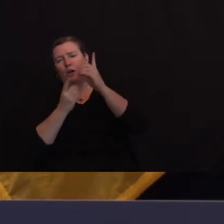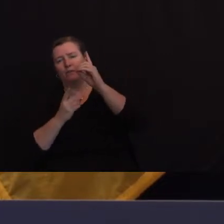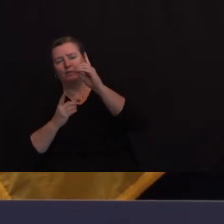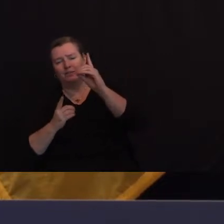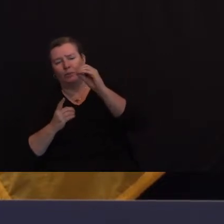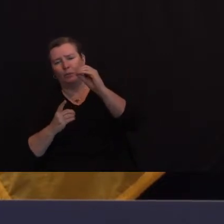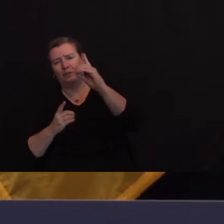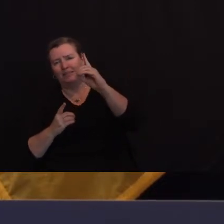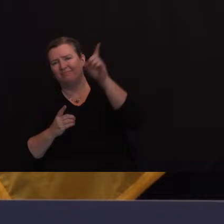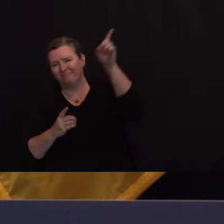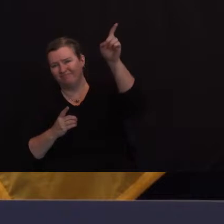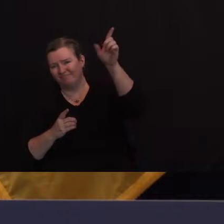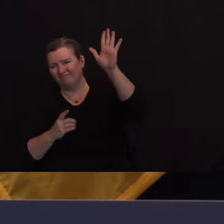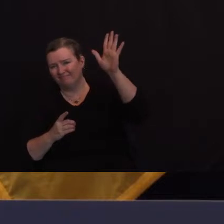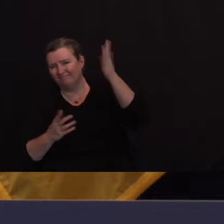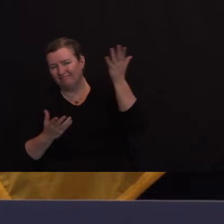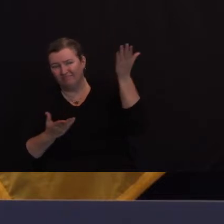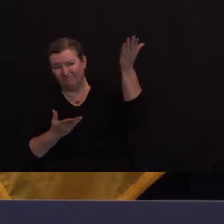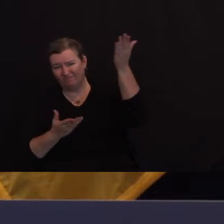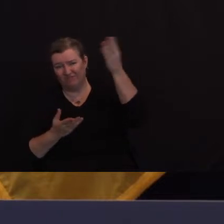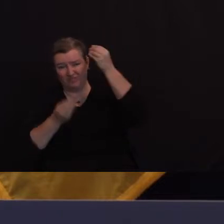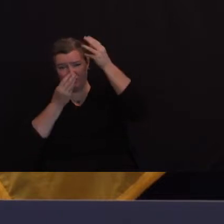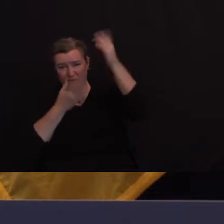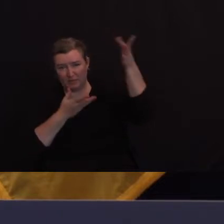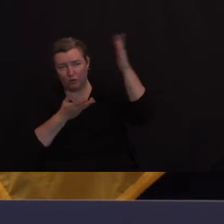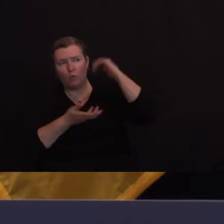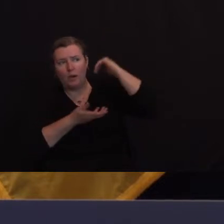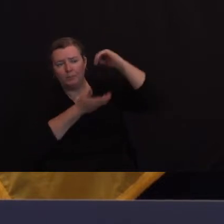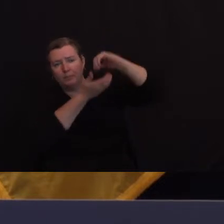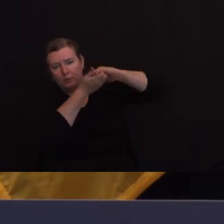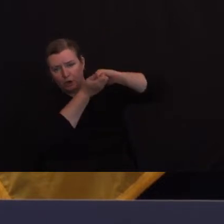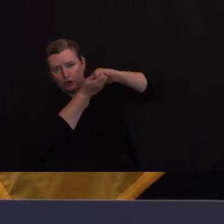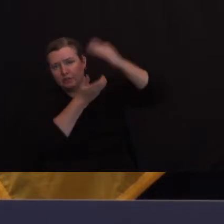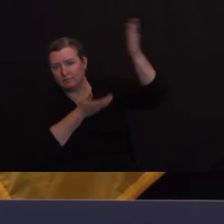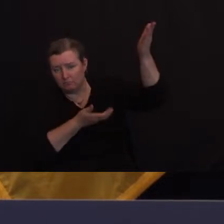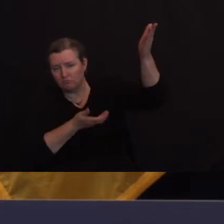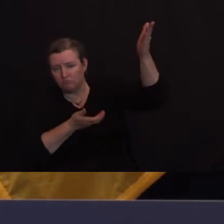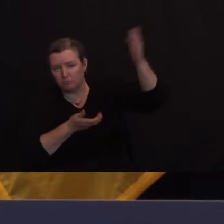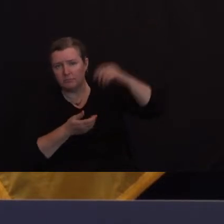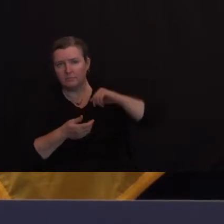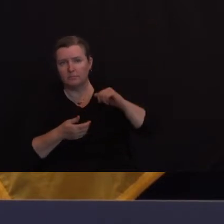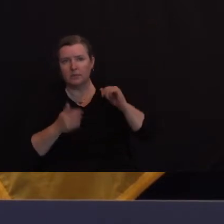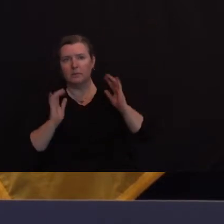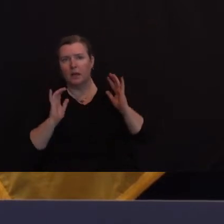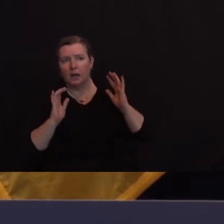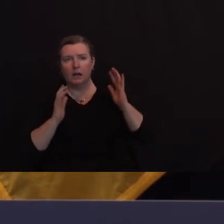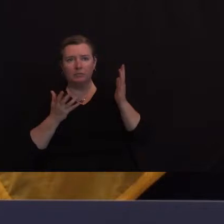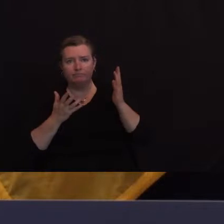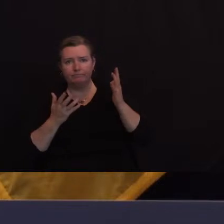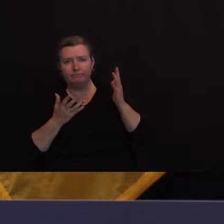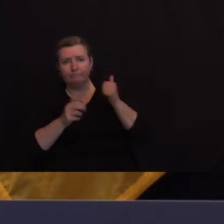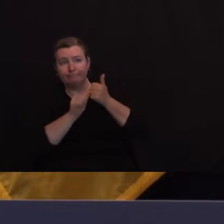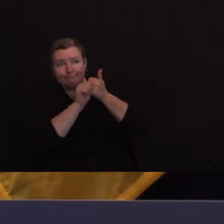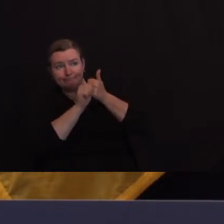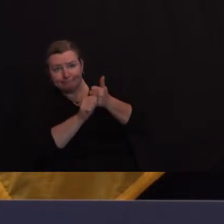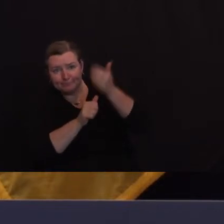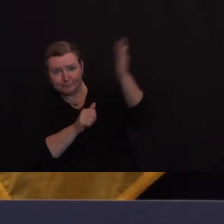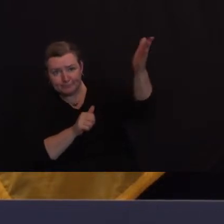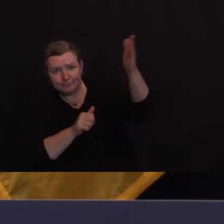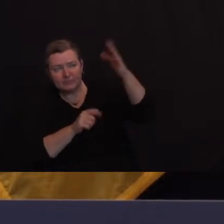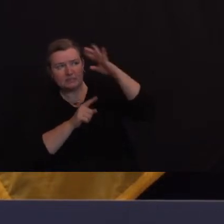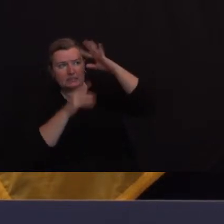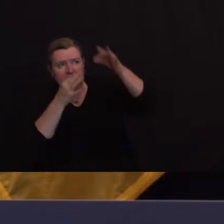you know, we are partners, but we are, I'd want folks to defer to them in terms